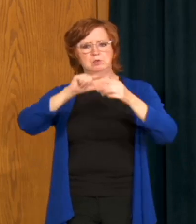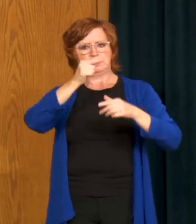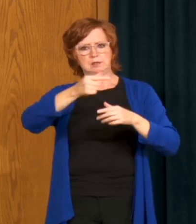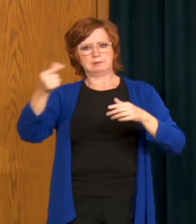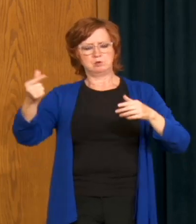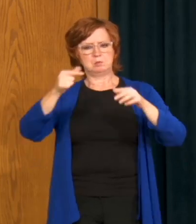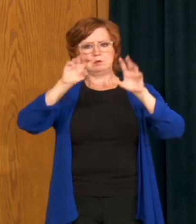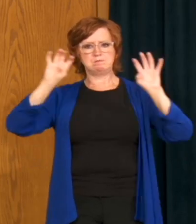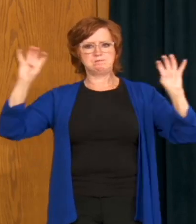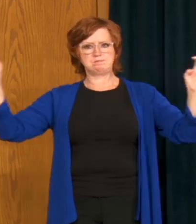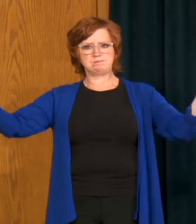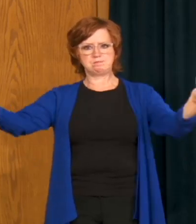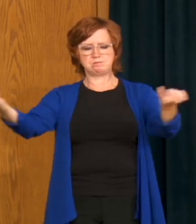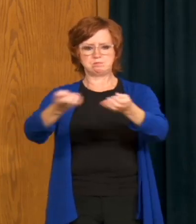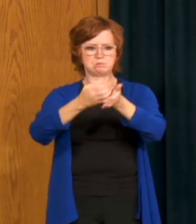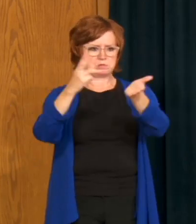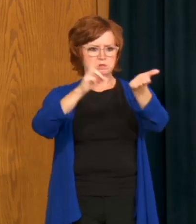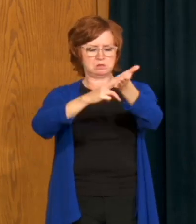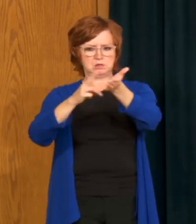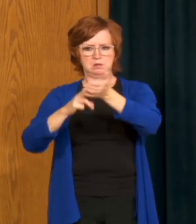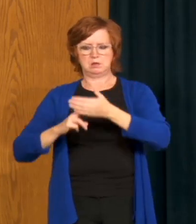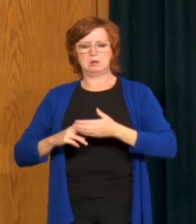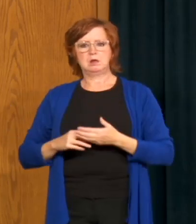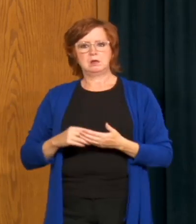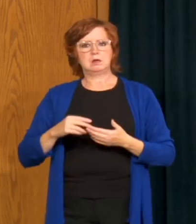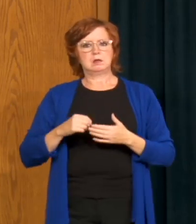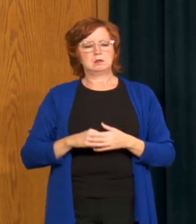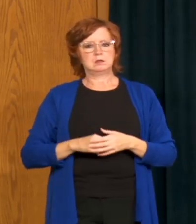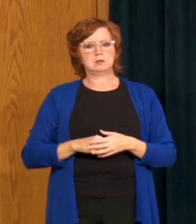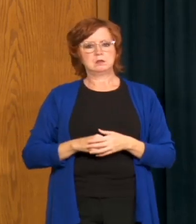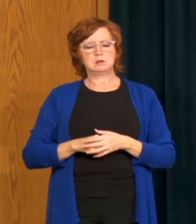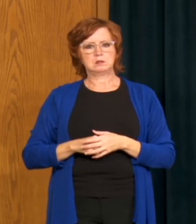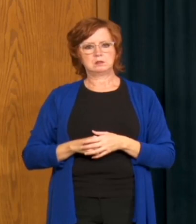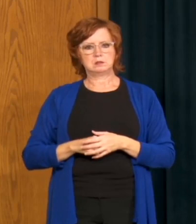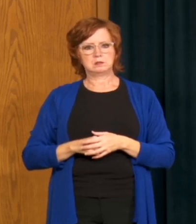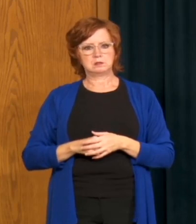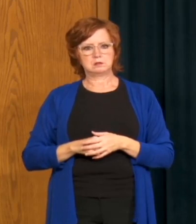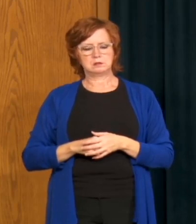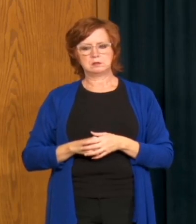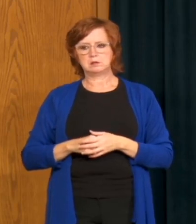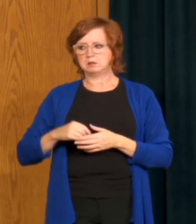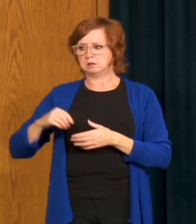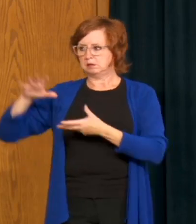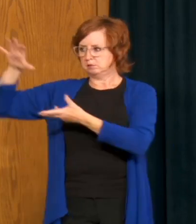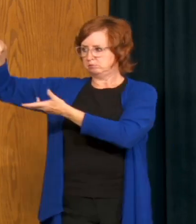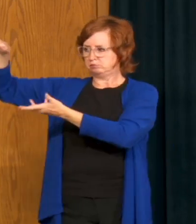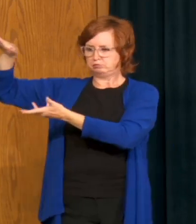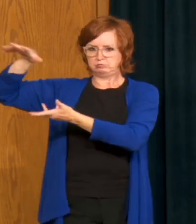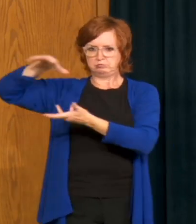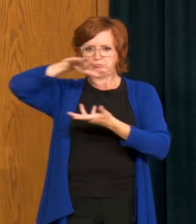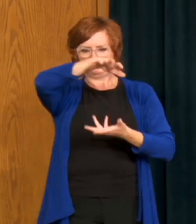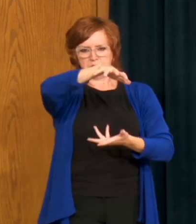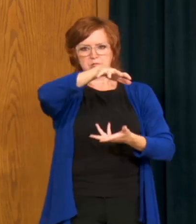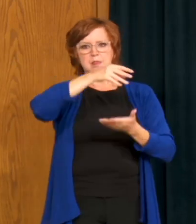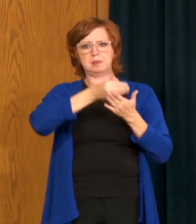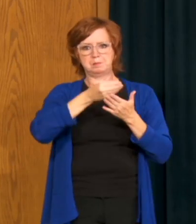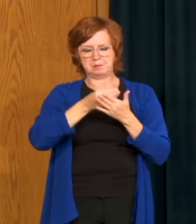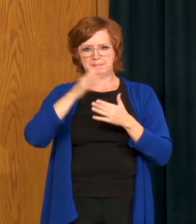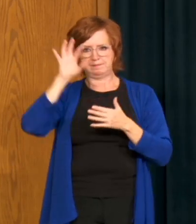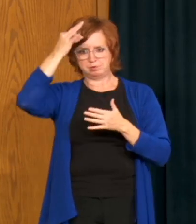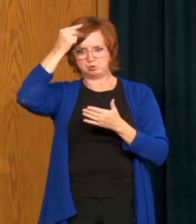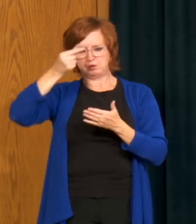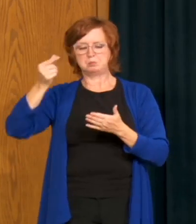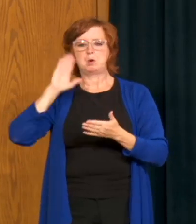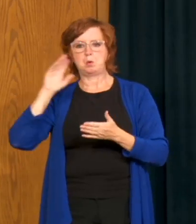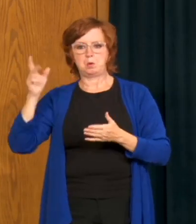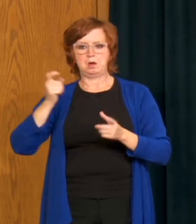significant portion, billions of dollars portion of that agreement will be transferred to the provinces, so that we can apply those dollars